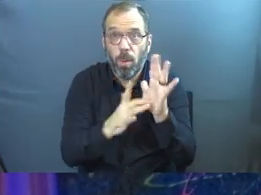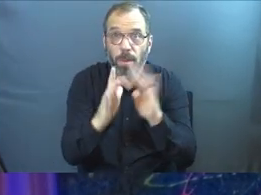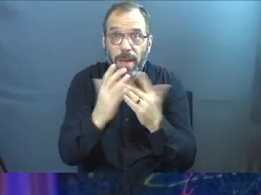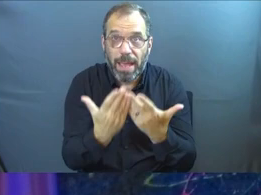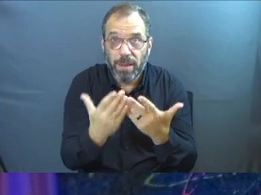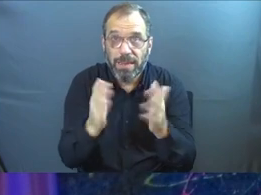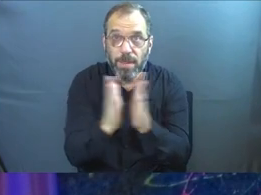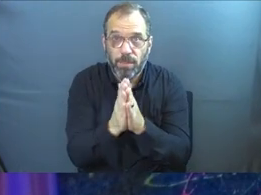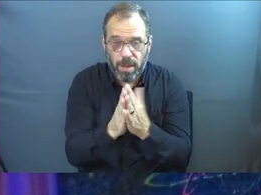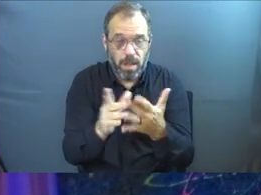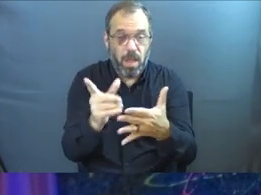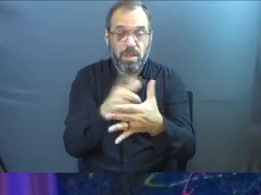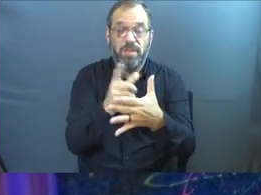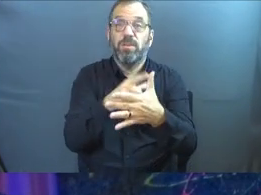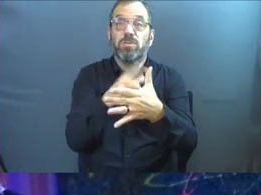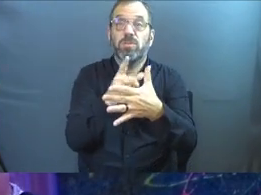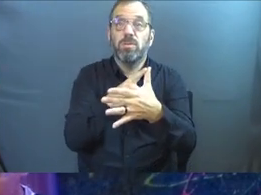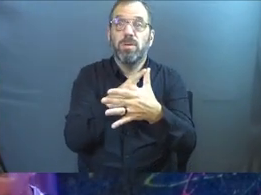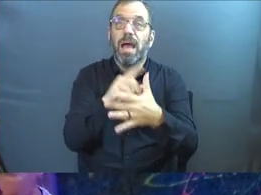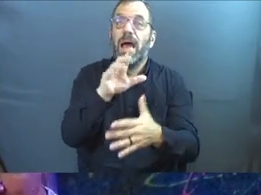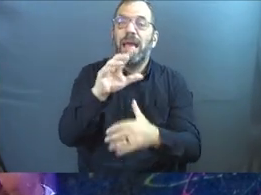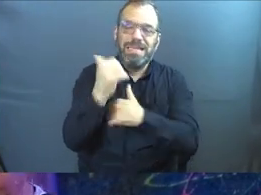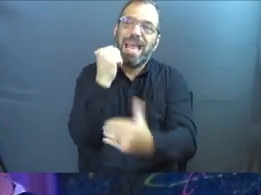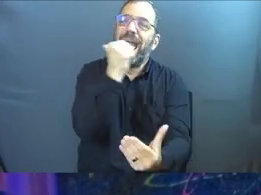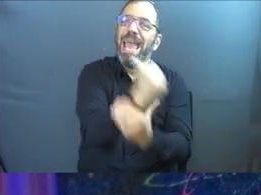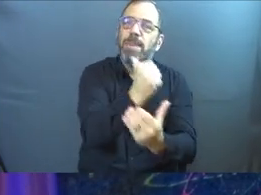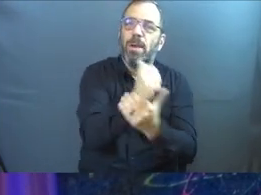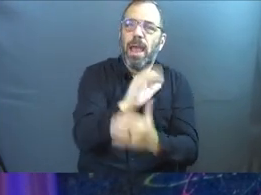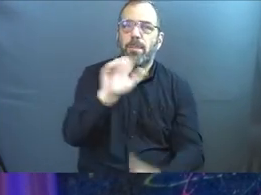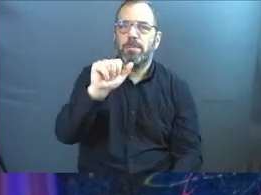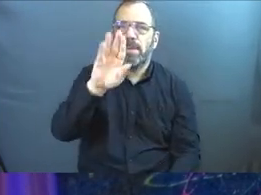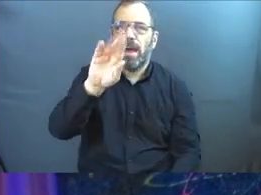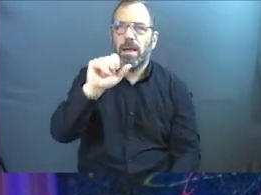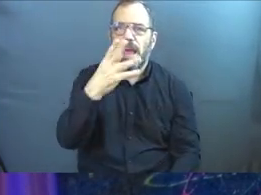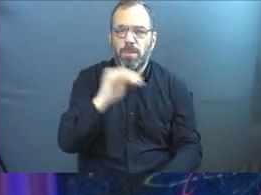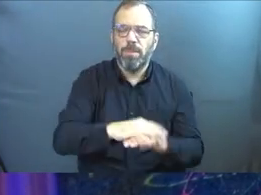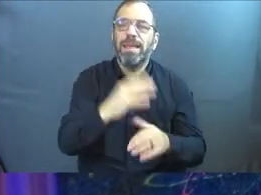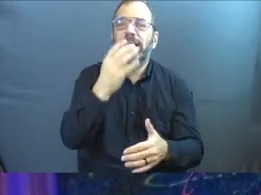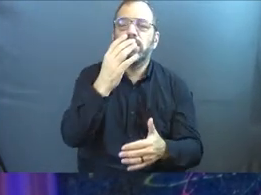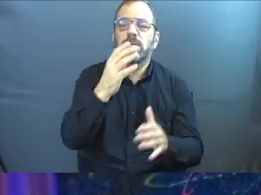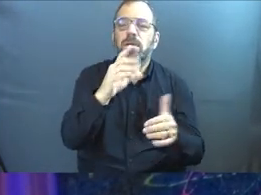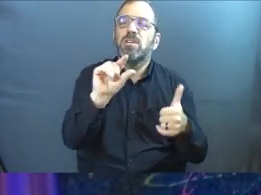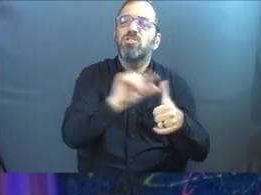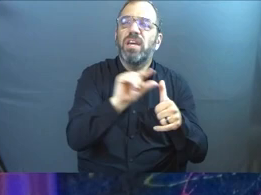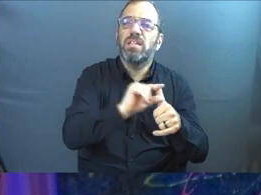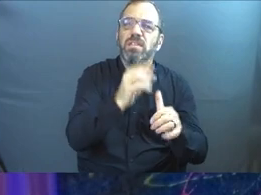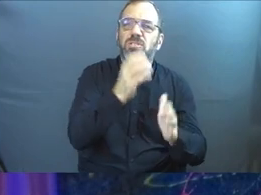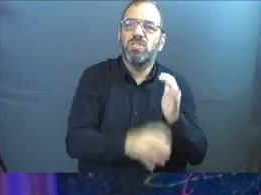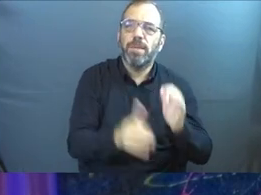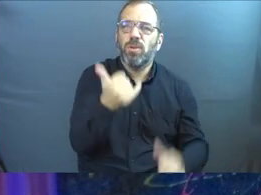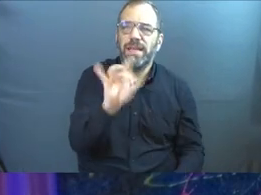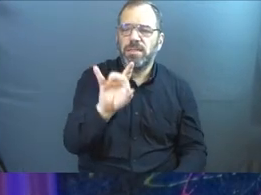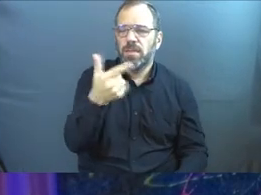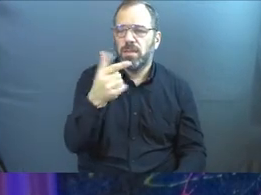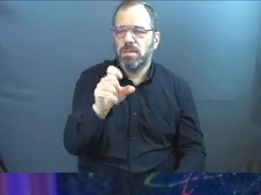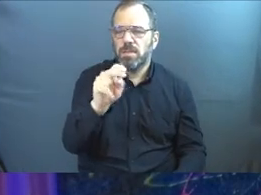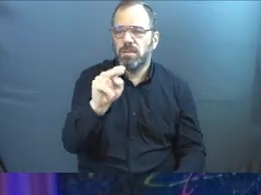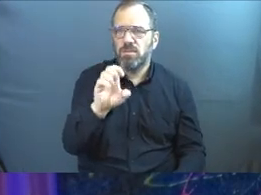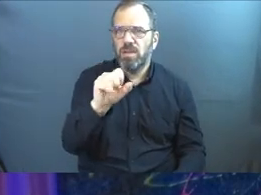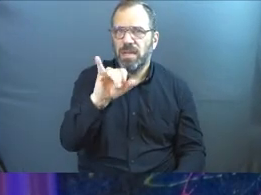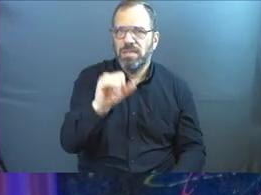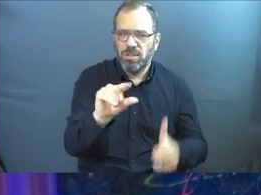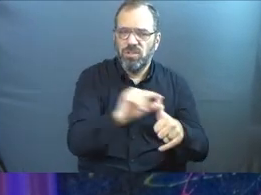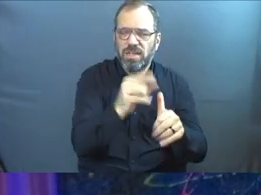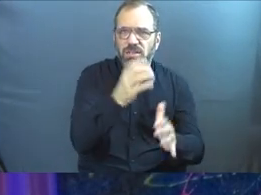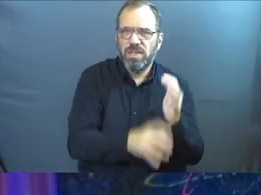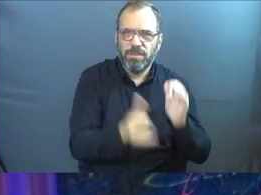pray this way. The very first one is Abraham in Genesis 18. And here's how I summarize it. God, it feels like you're doing